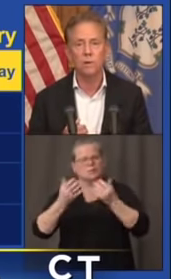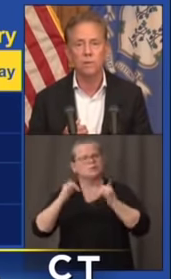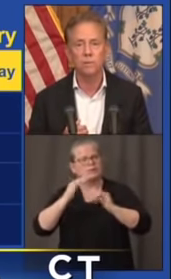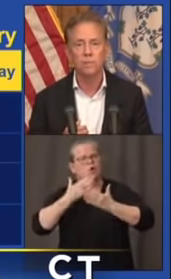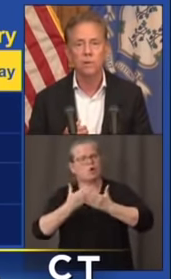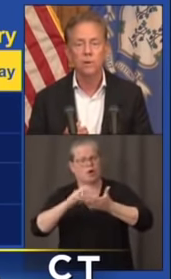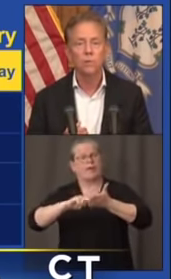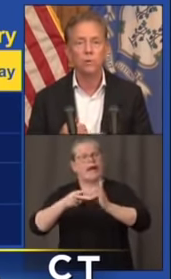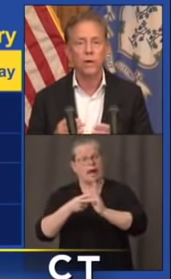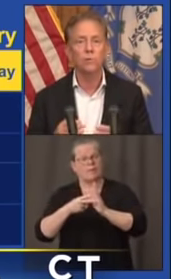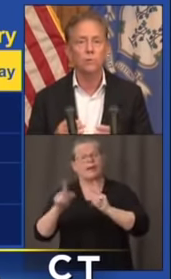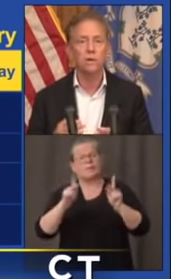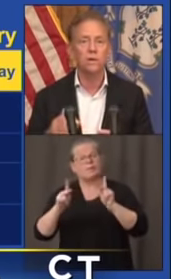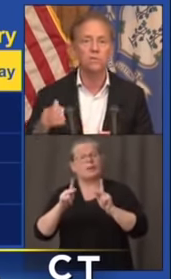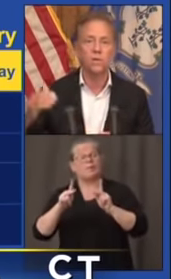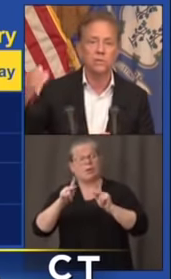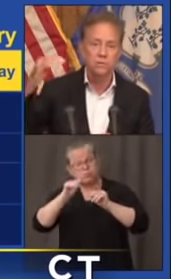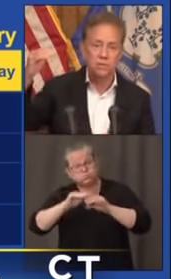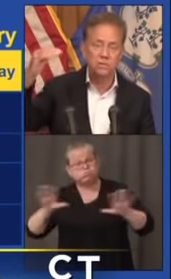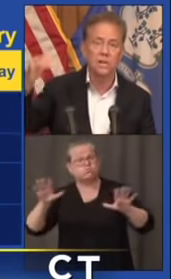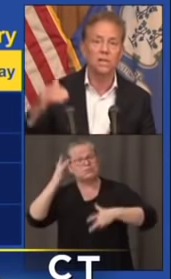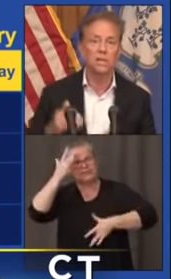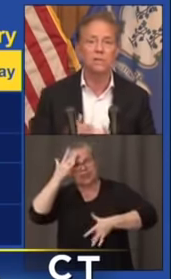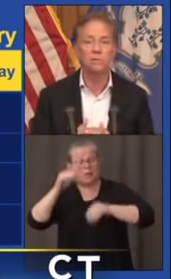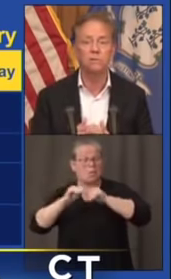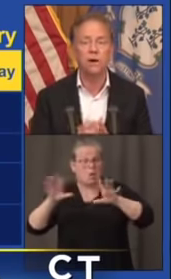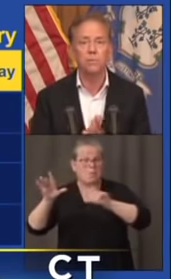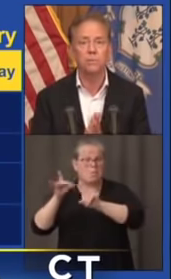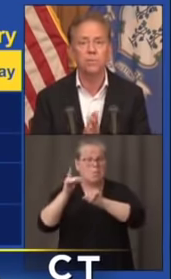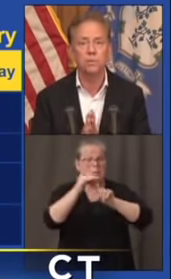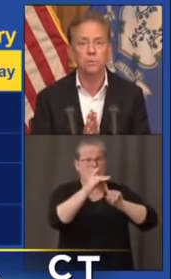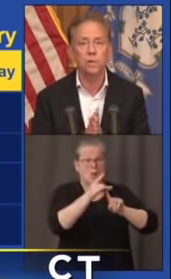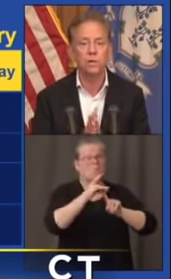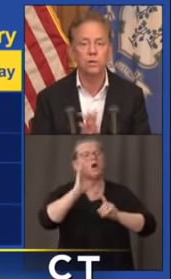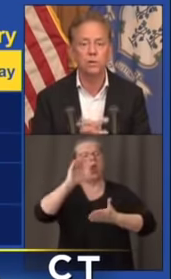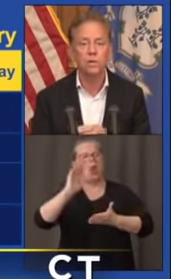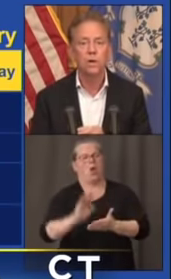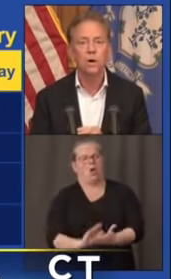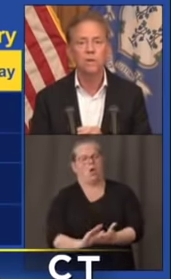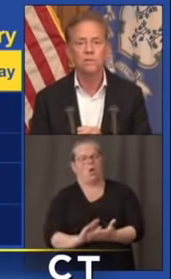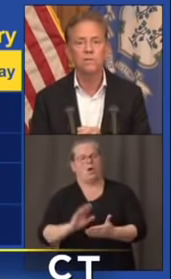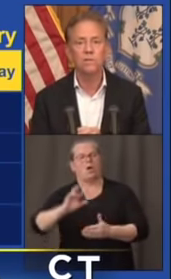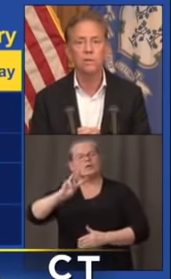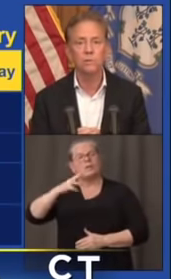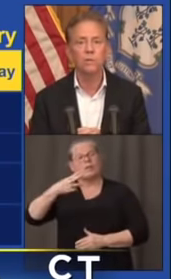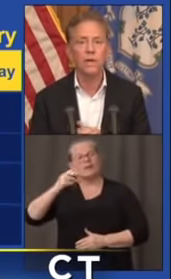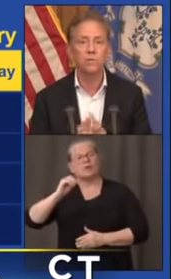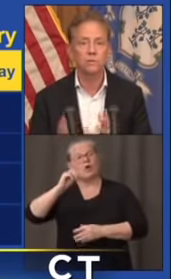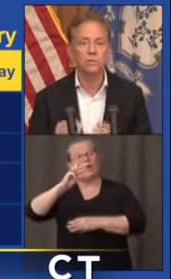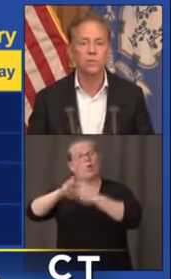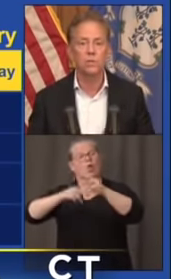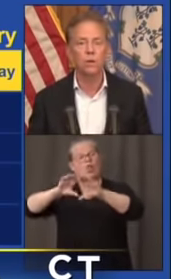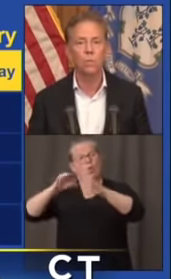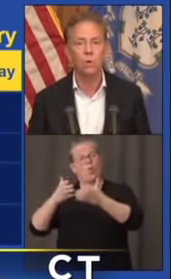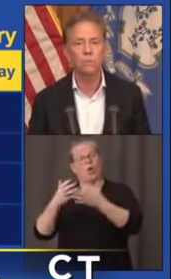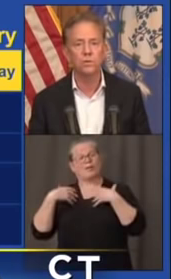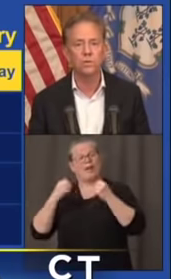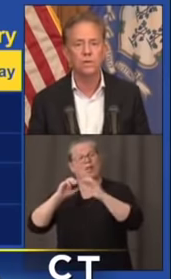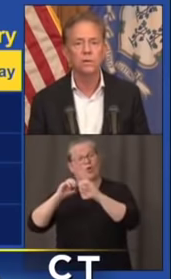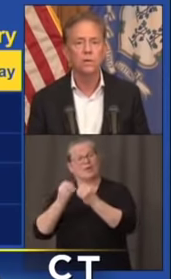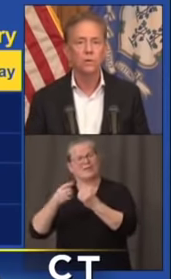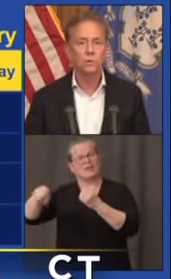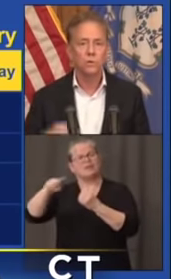rate. World Health Organization says anything less than 5% is pretty good, and our 7-day moving average is still about